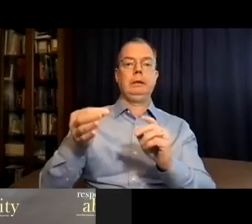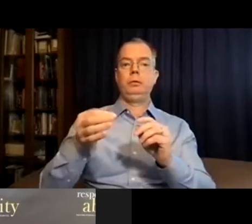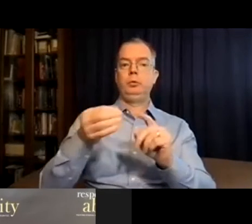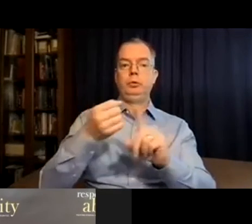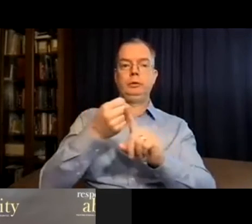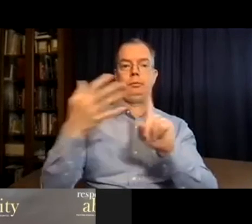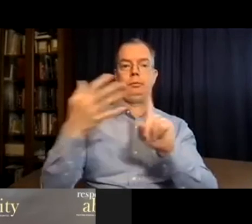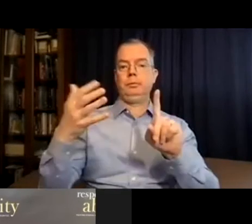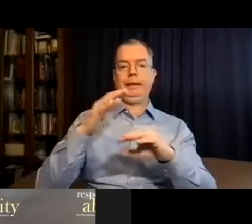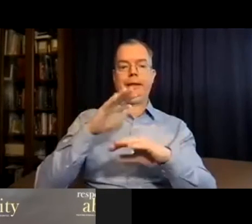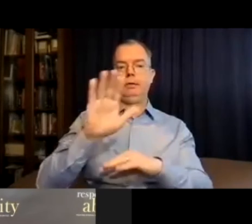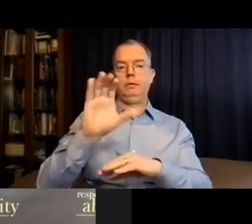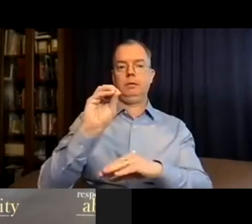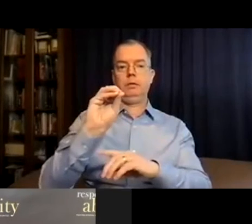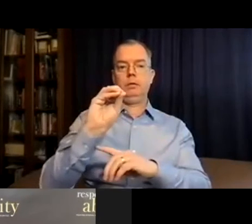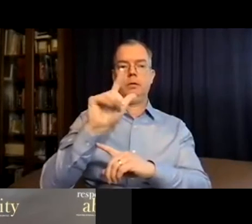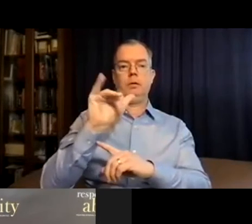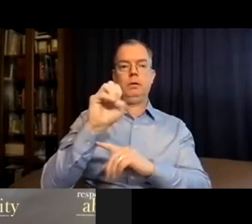And I'd like to add